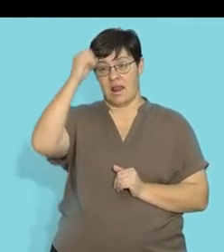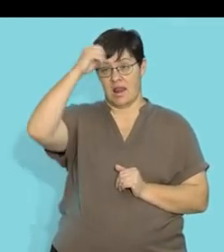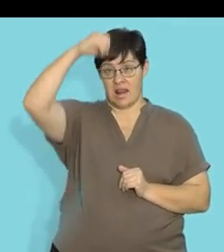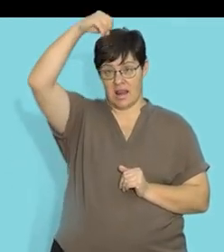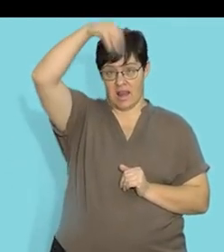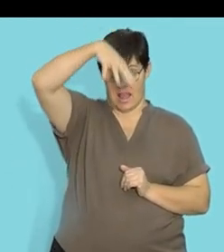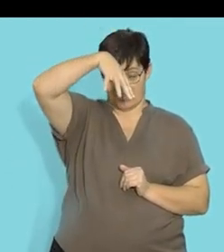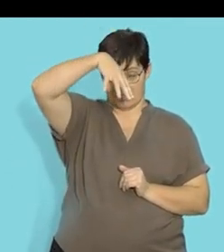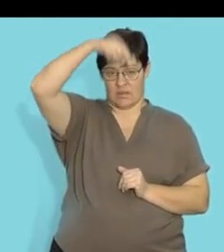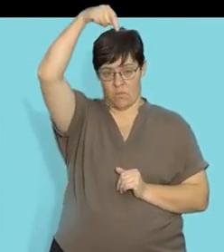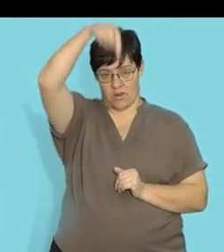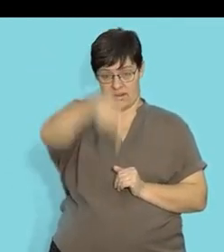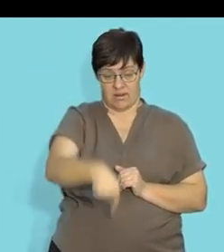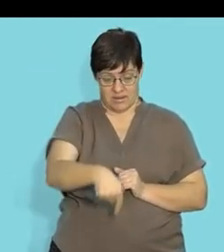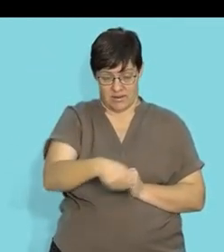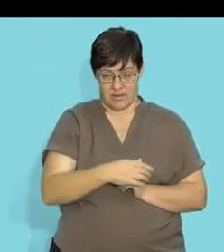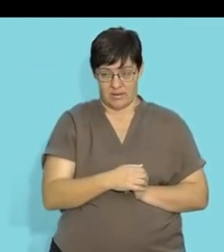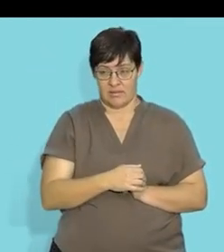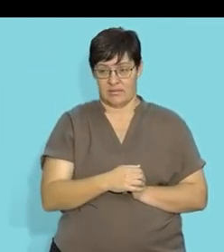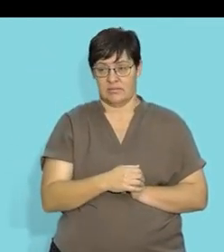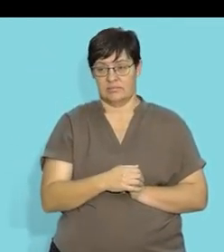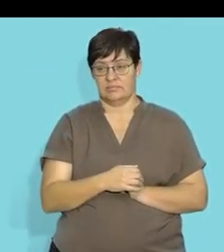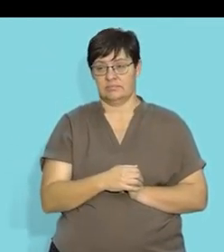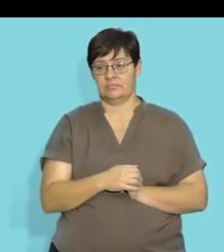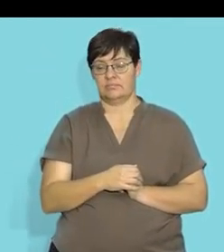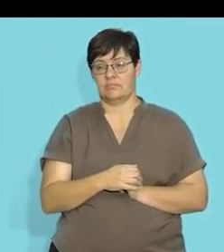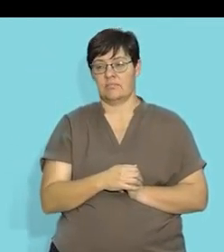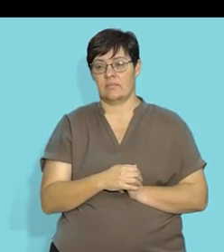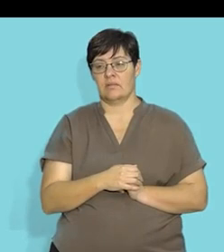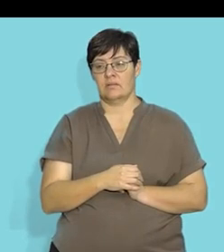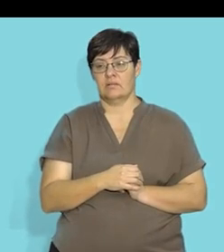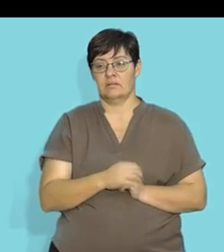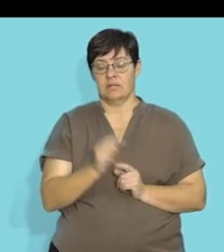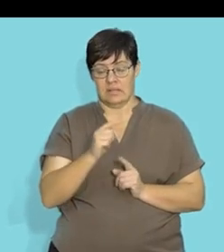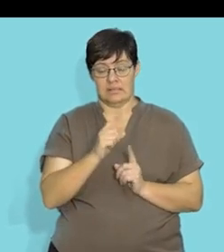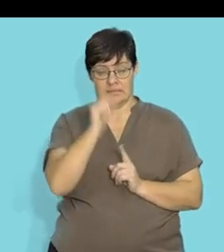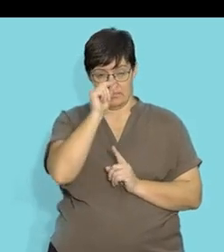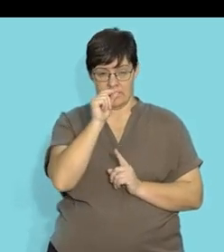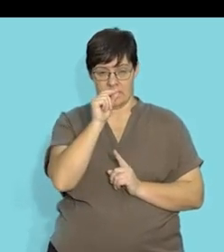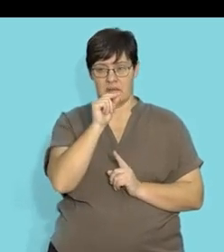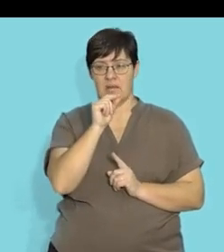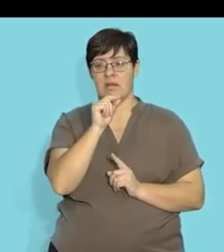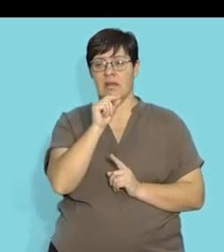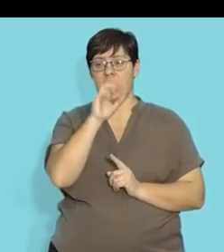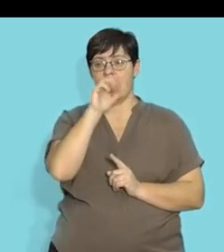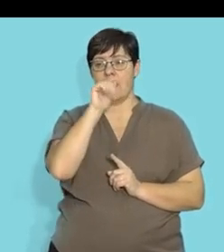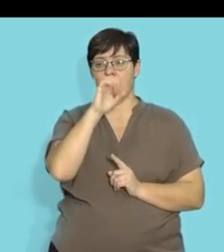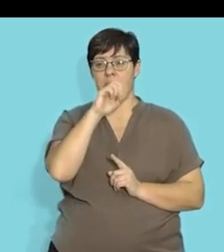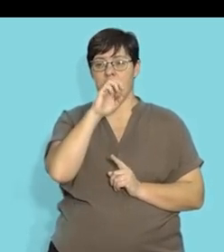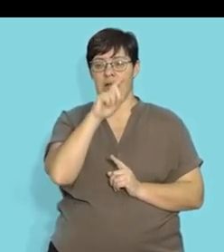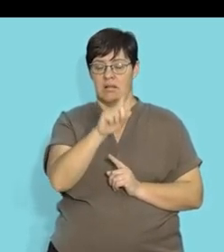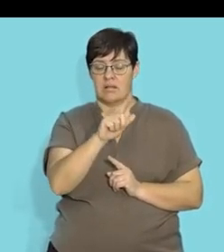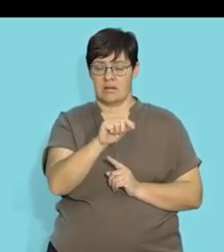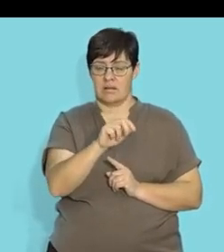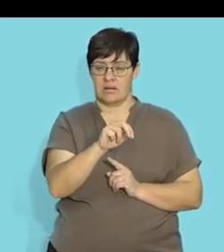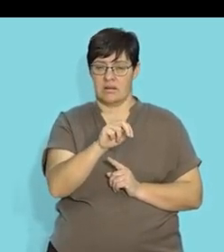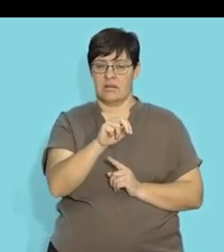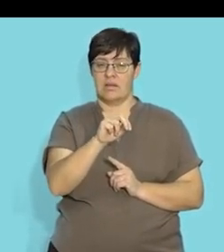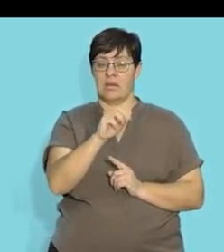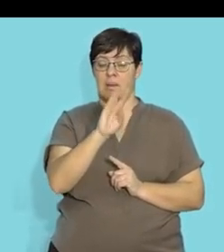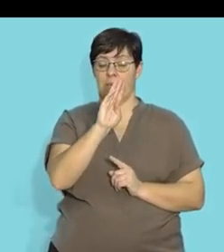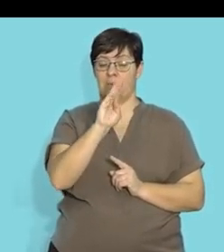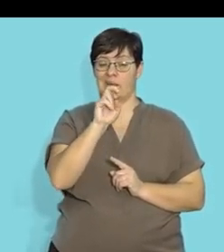light coming in one direction. At the tip of this plant, we have the apical buds, and we notice that there is auxins